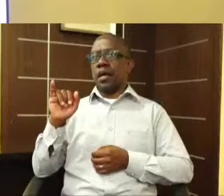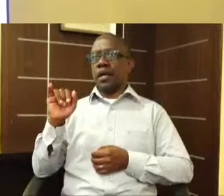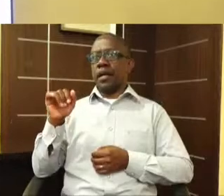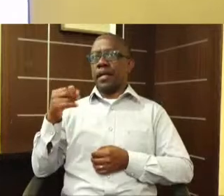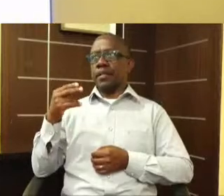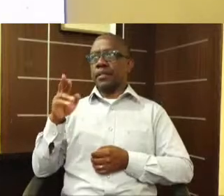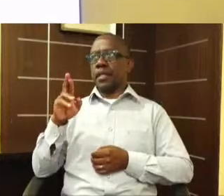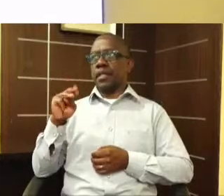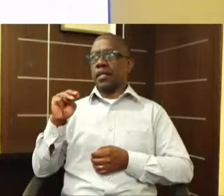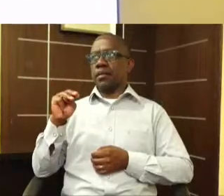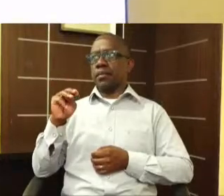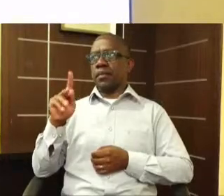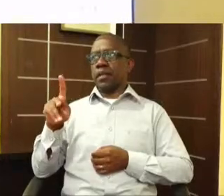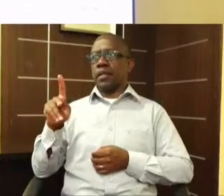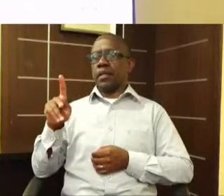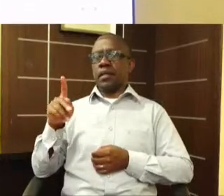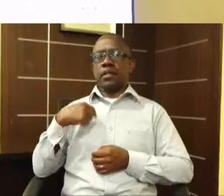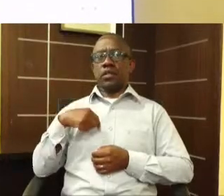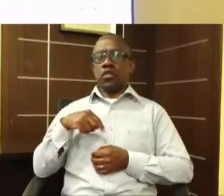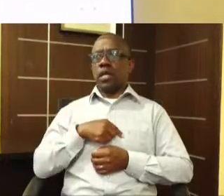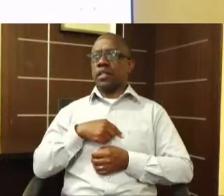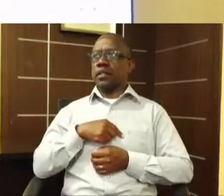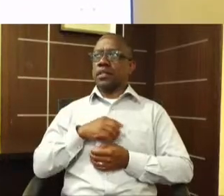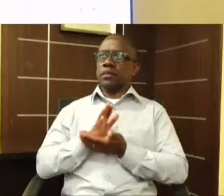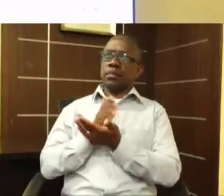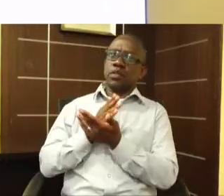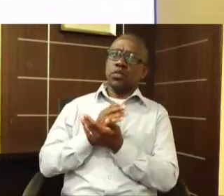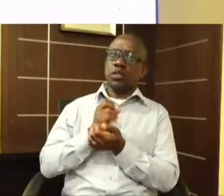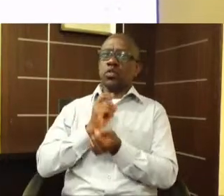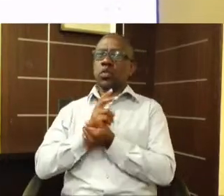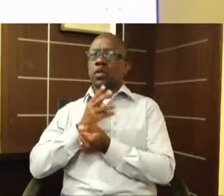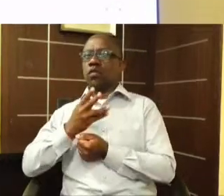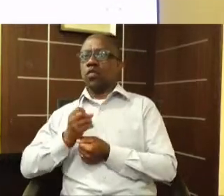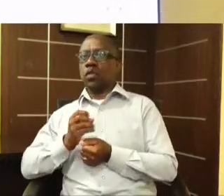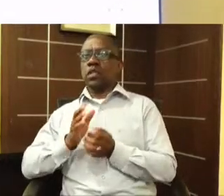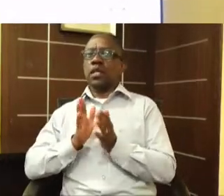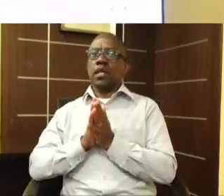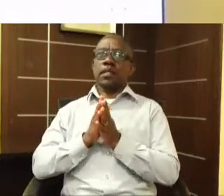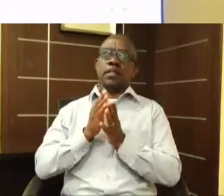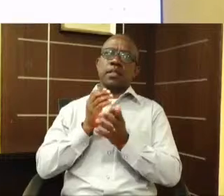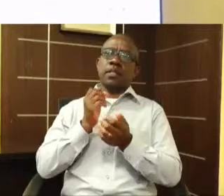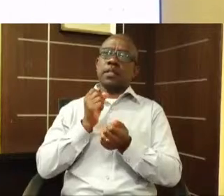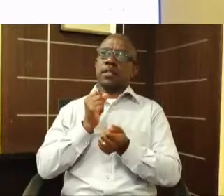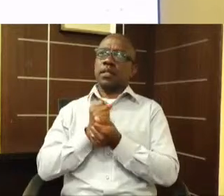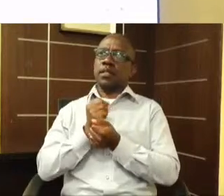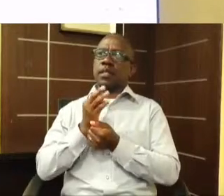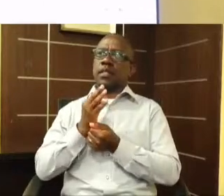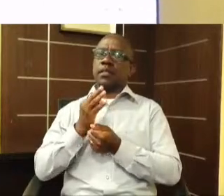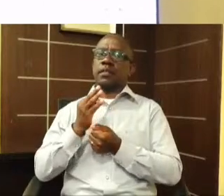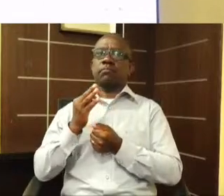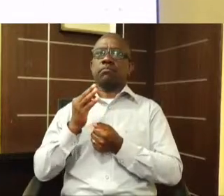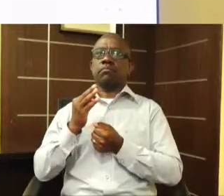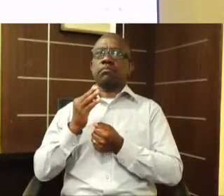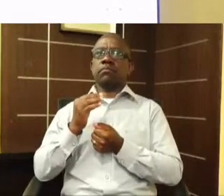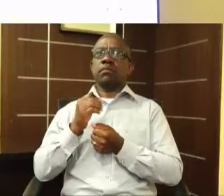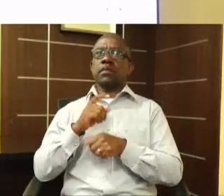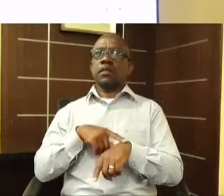are at midday. We are between 1240 and 1300 hours. But